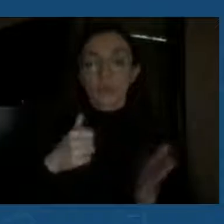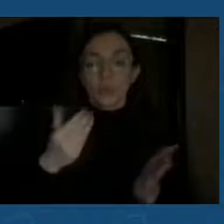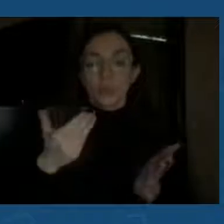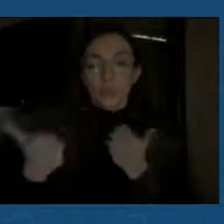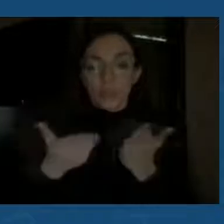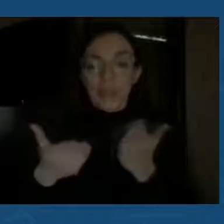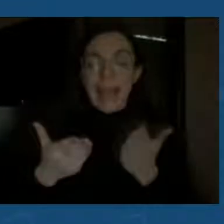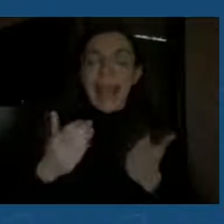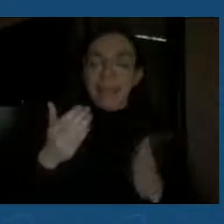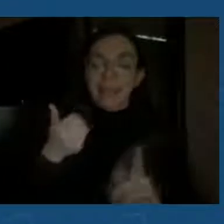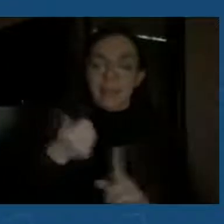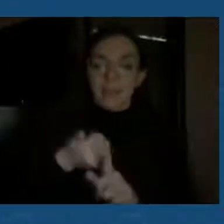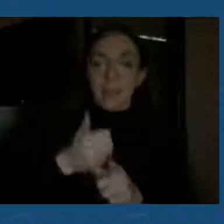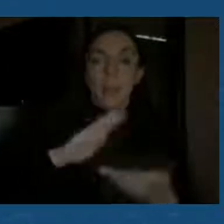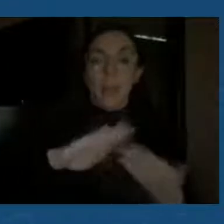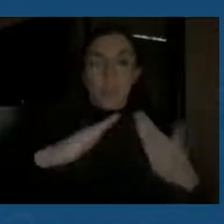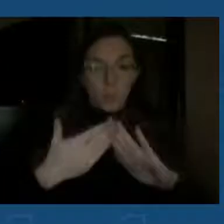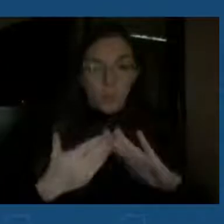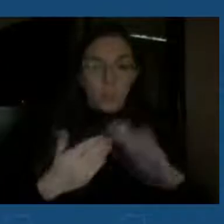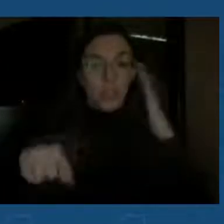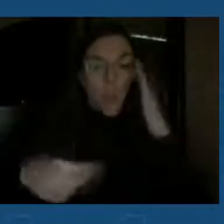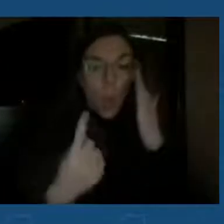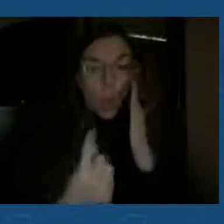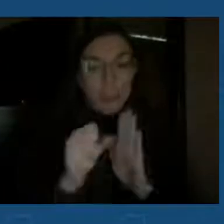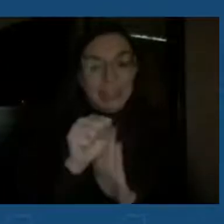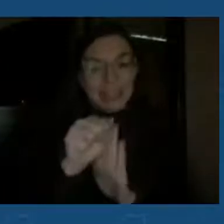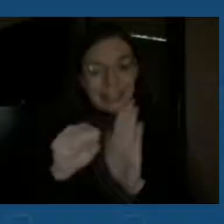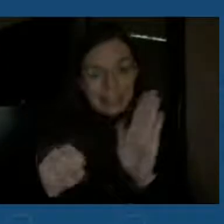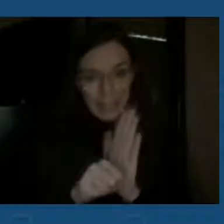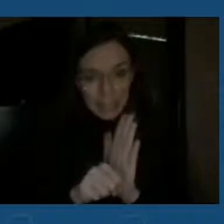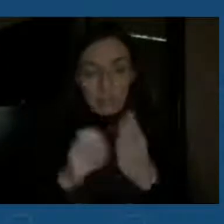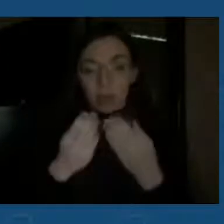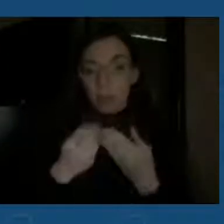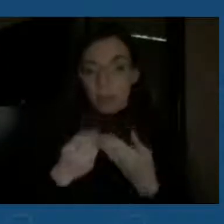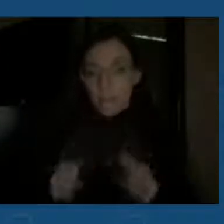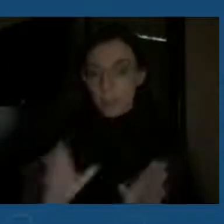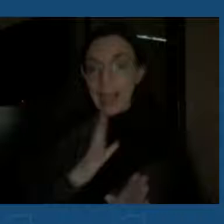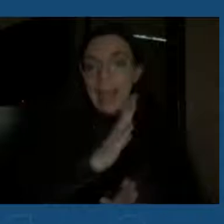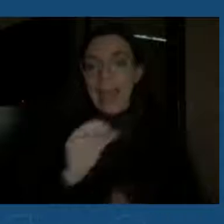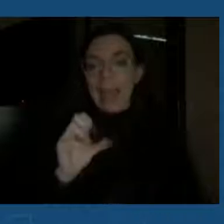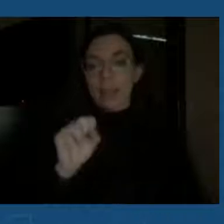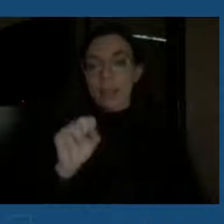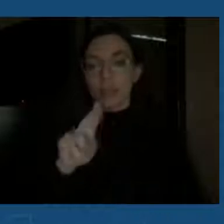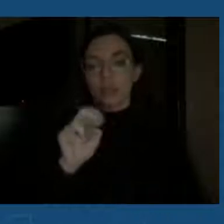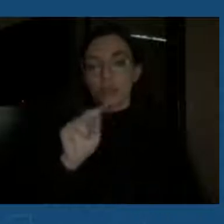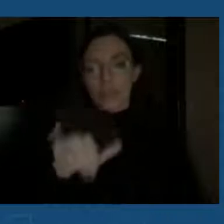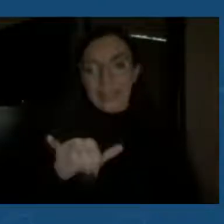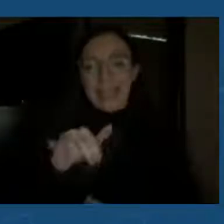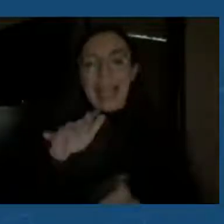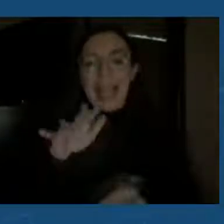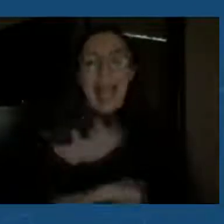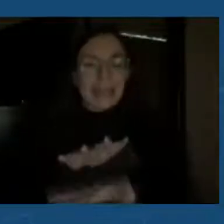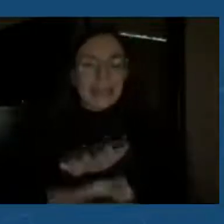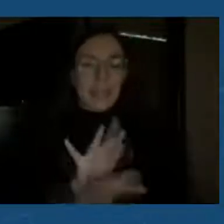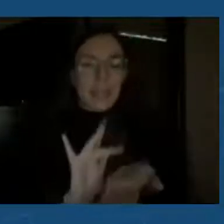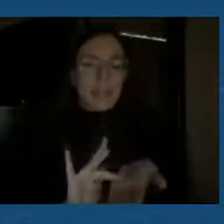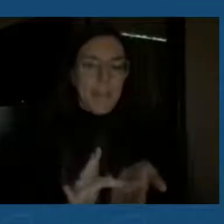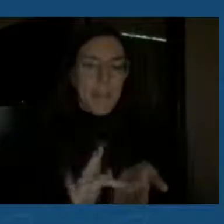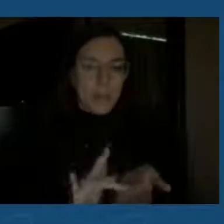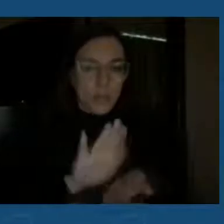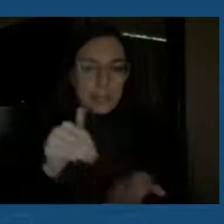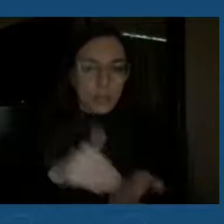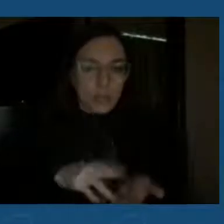only state, public, and SUNY academic medical center. Upstate